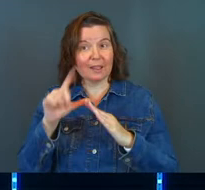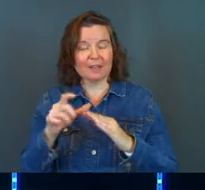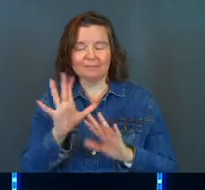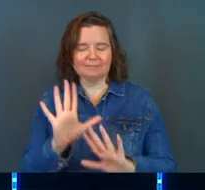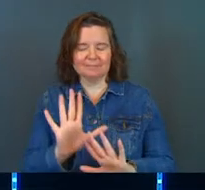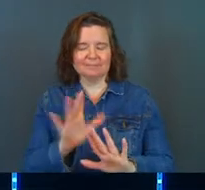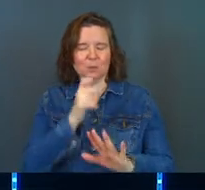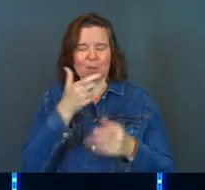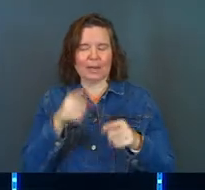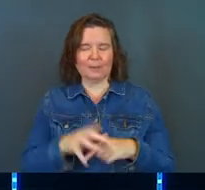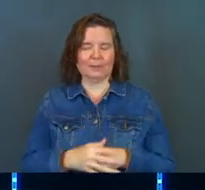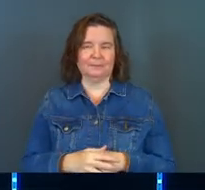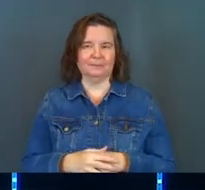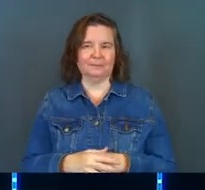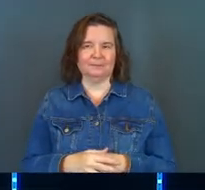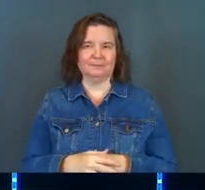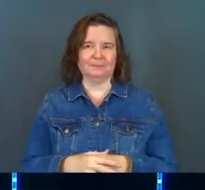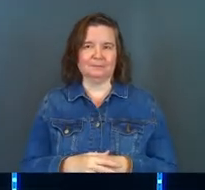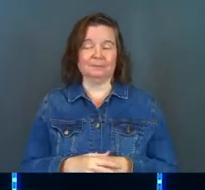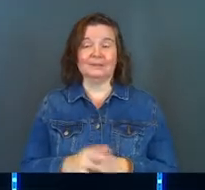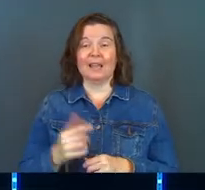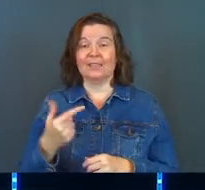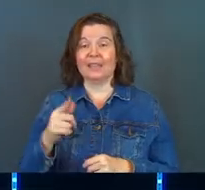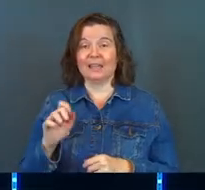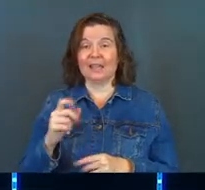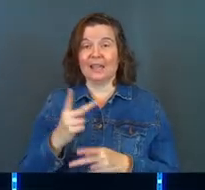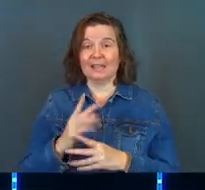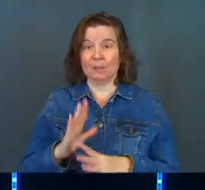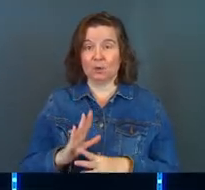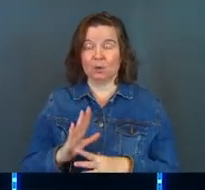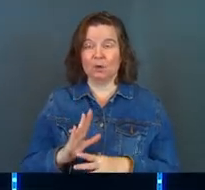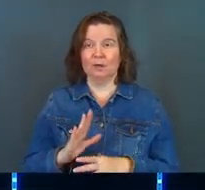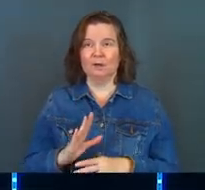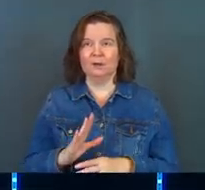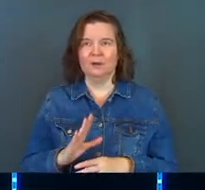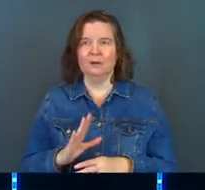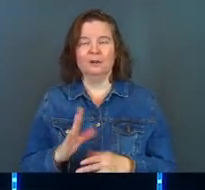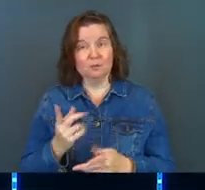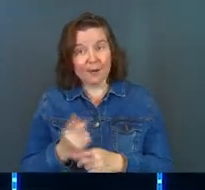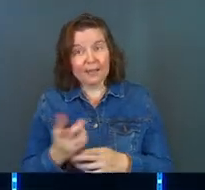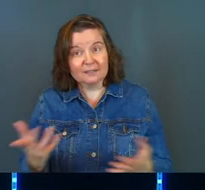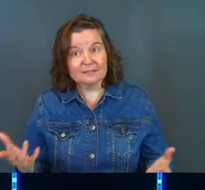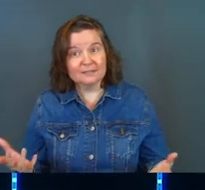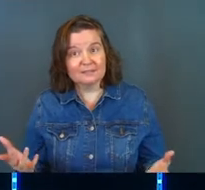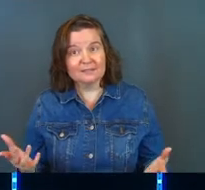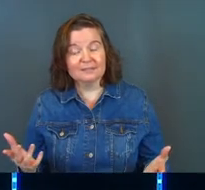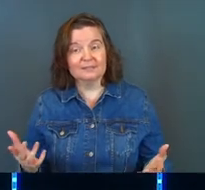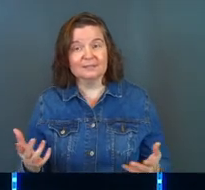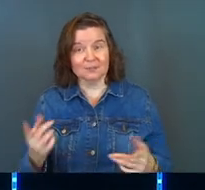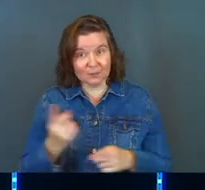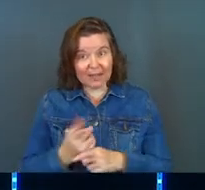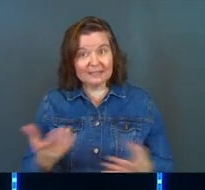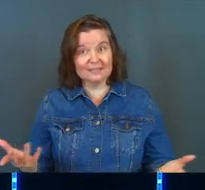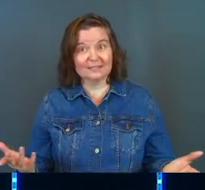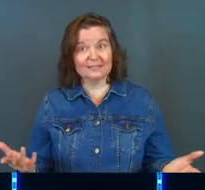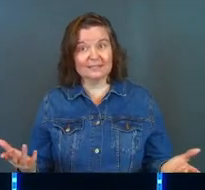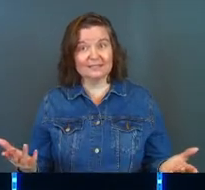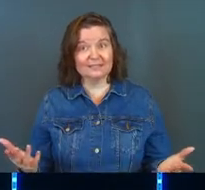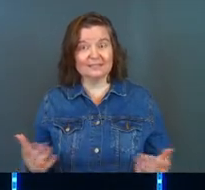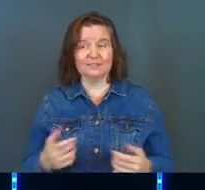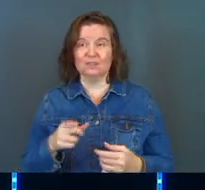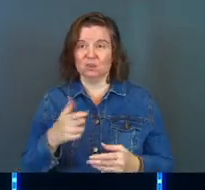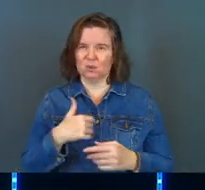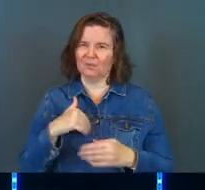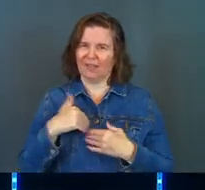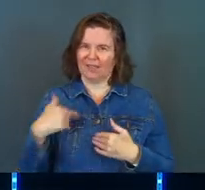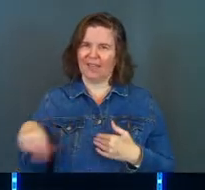later. Don't let it happen. And that gatekeeper, that, right? Yeah. Right?